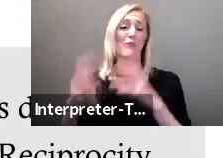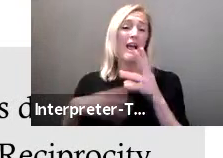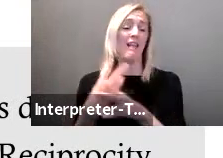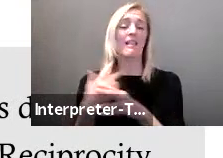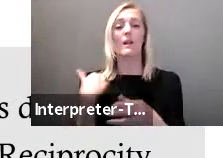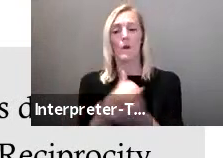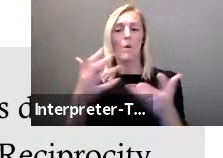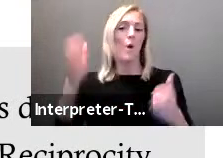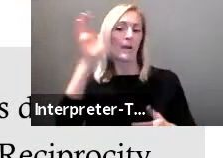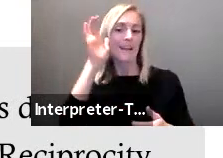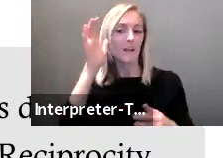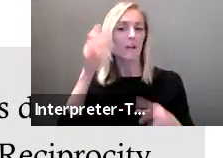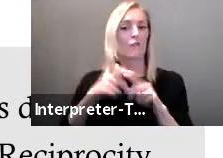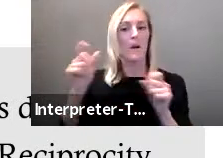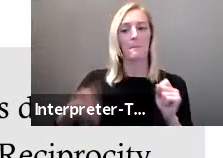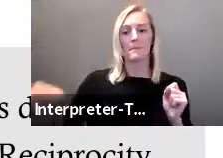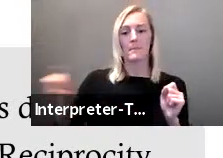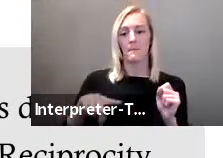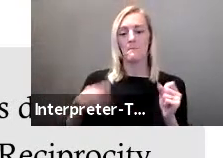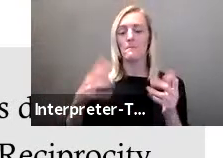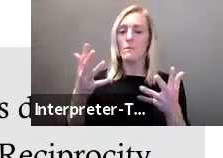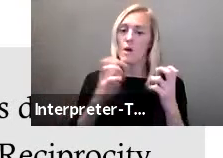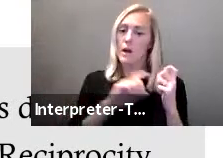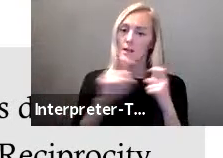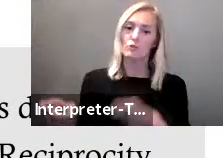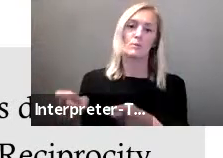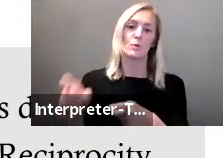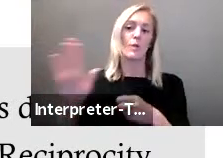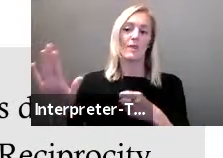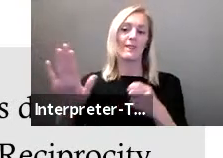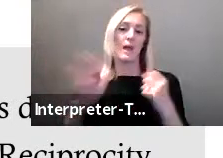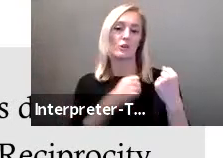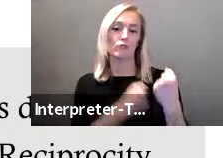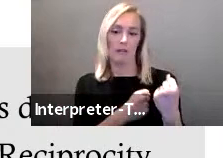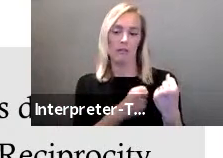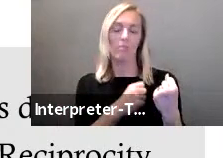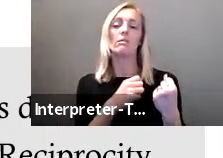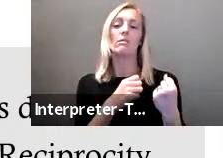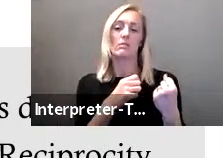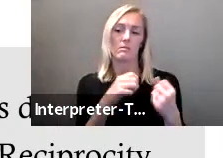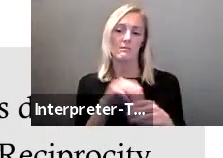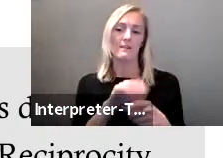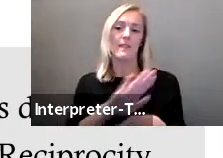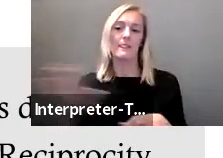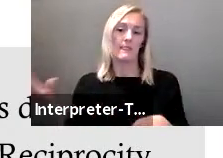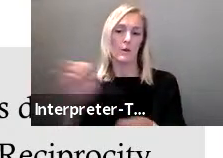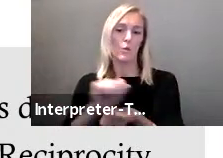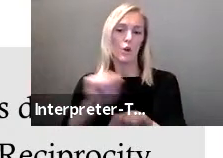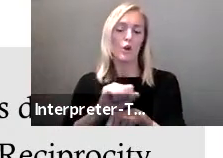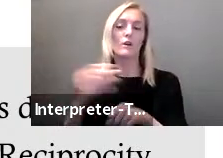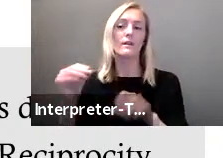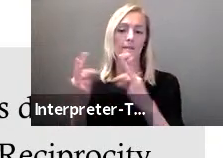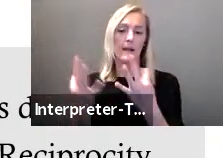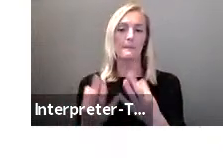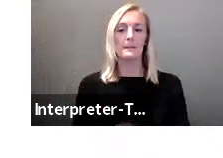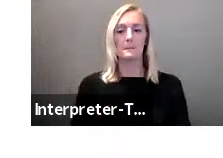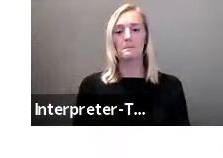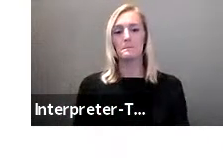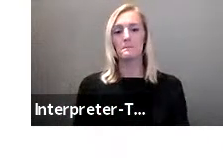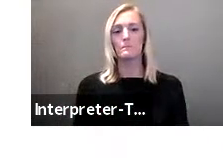to hear from them, and we really want to contribute to the strengths in the work that they're already doing in their families. Next